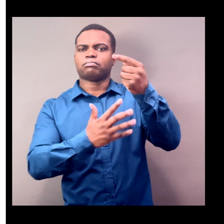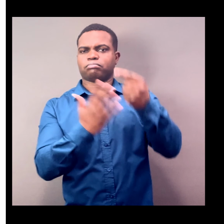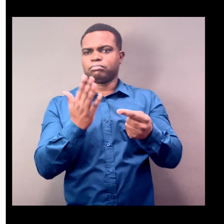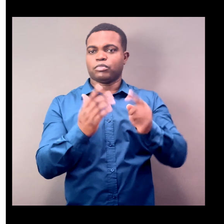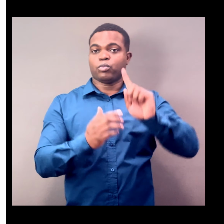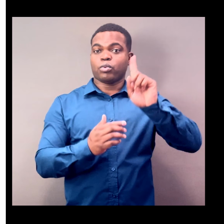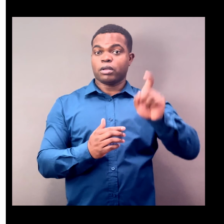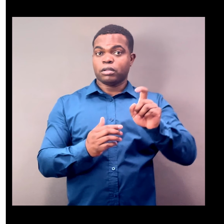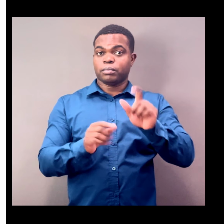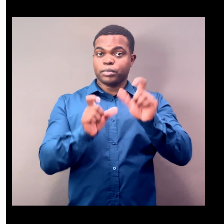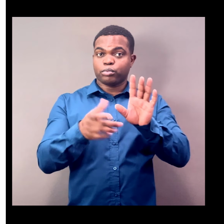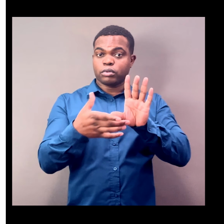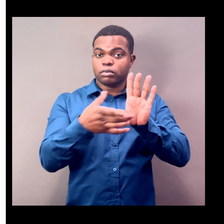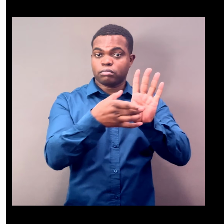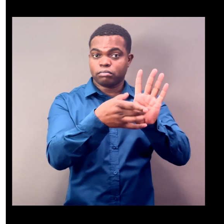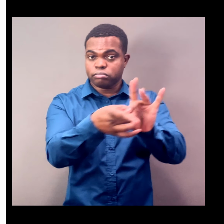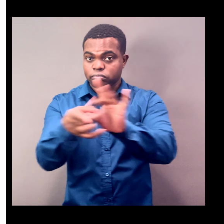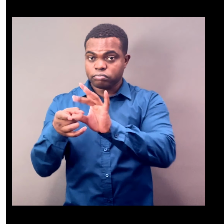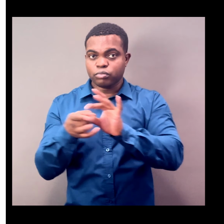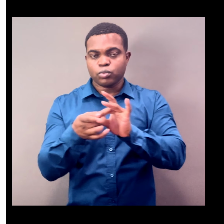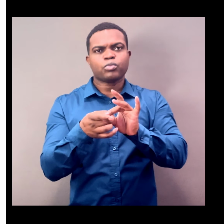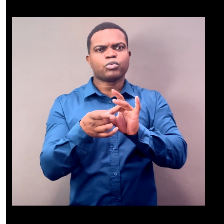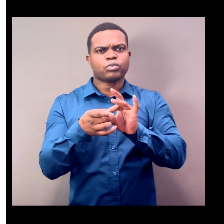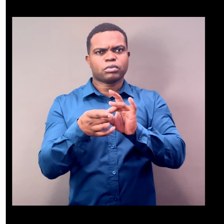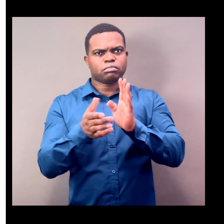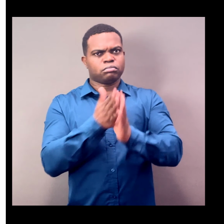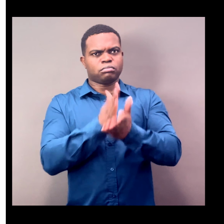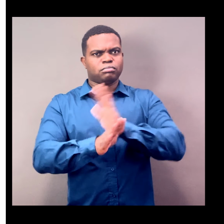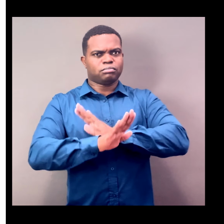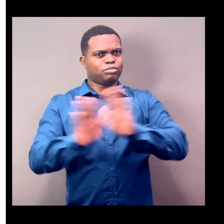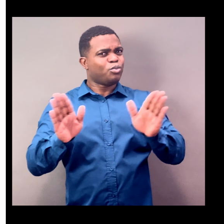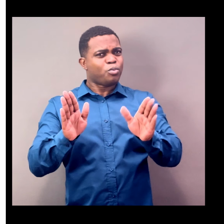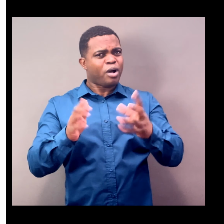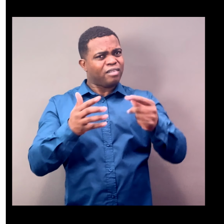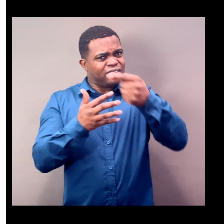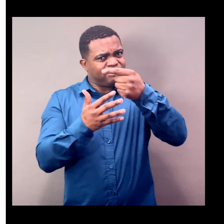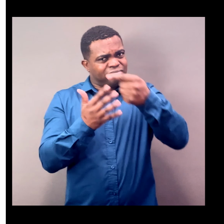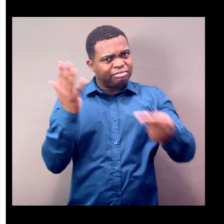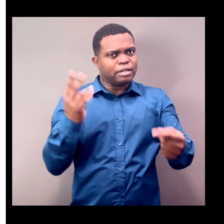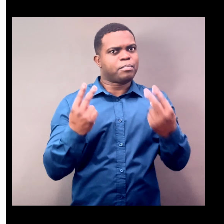becoming involved with a group of people. It's much more than that.